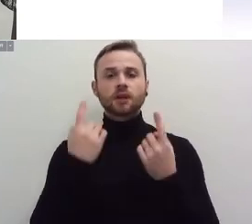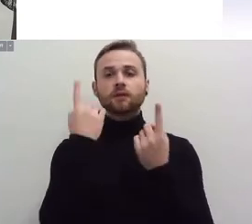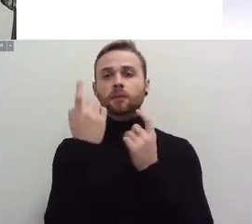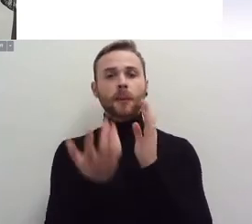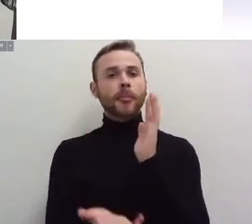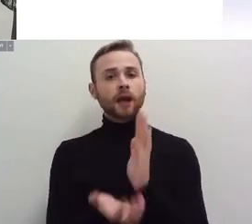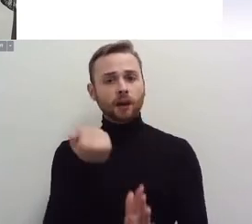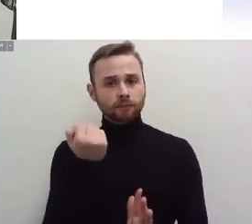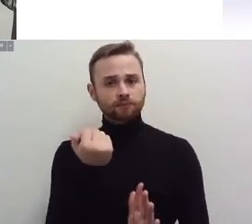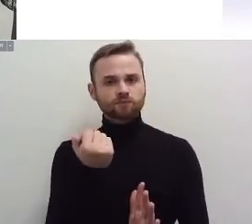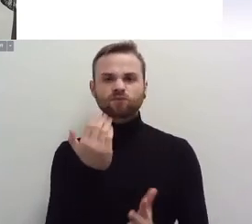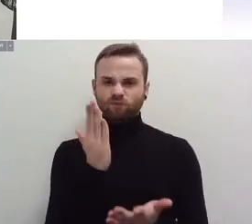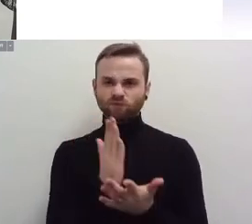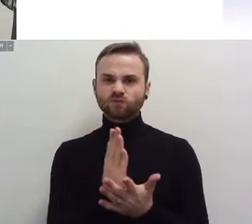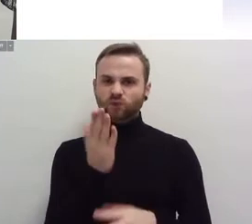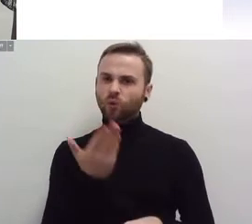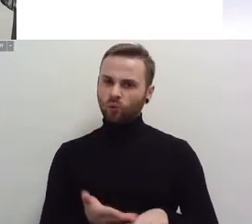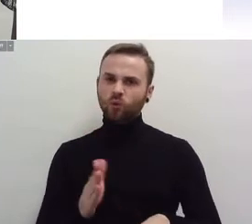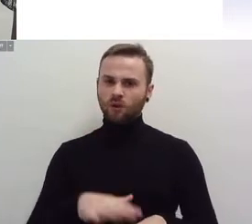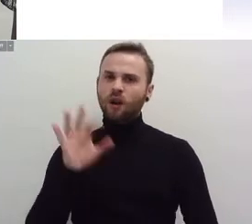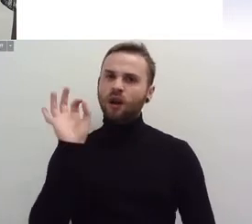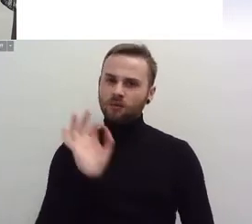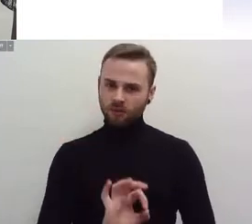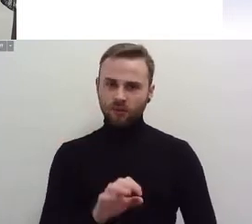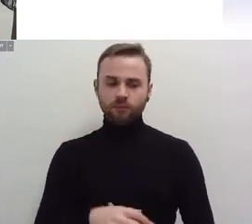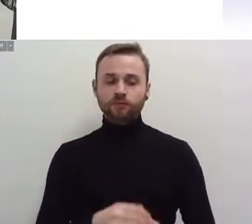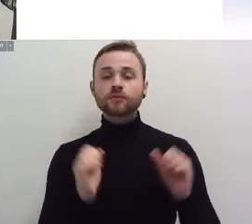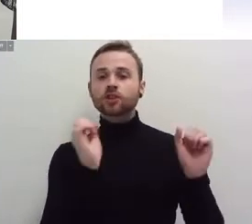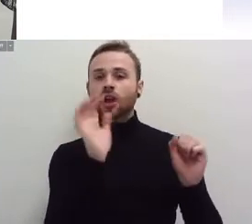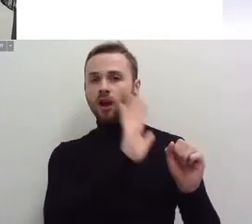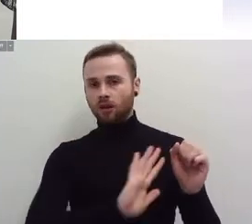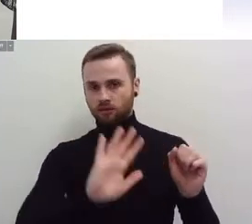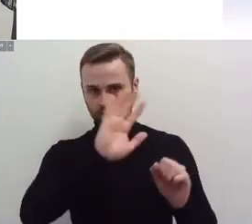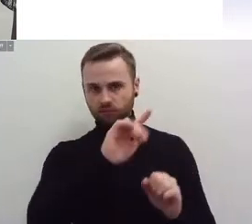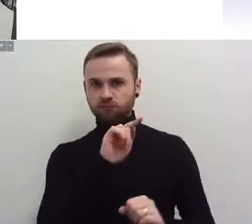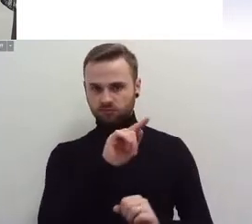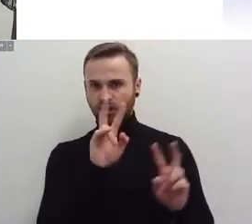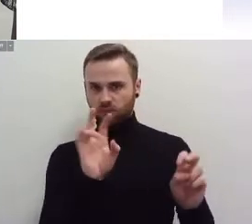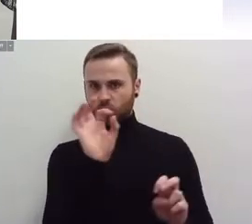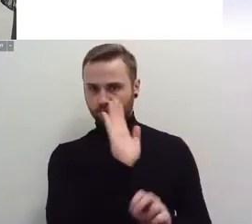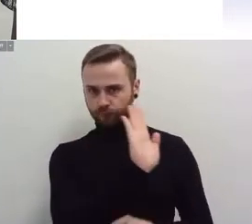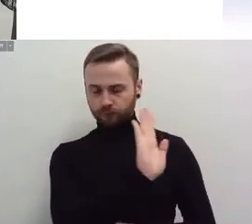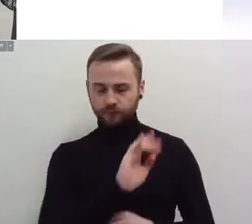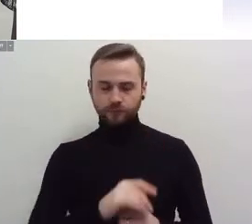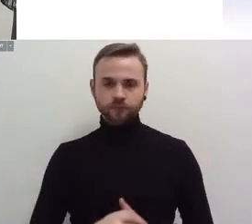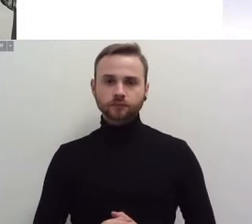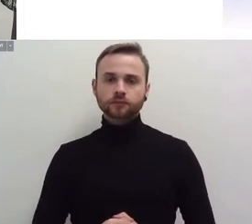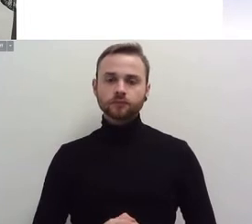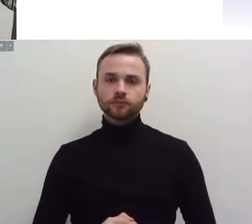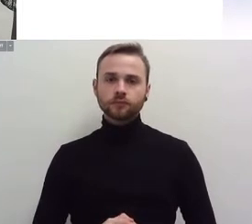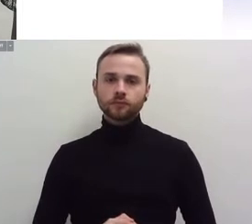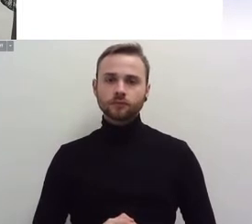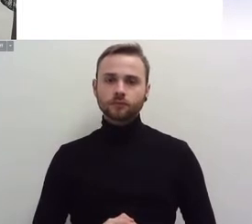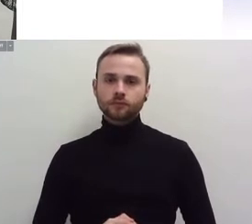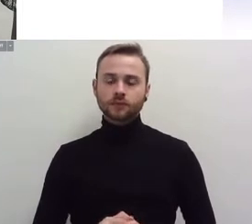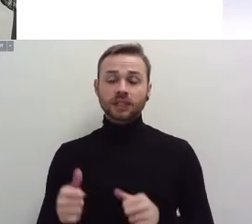have, of course, these are countries with millions of inhabitants, except for Iceland. And